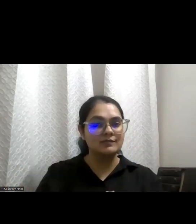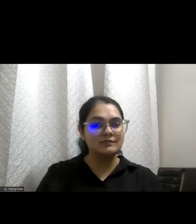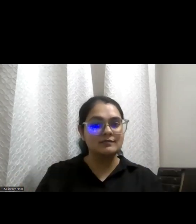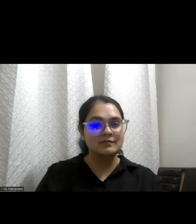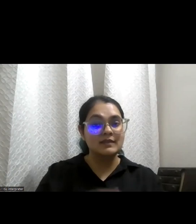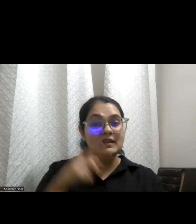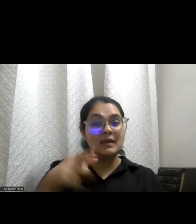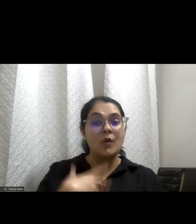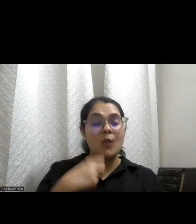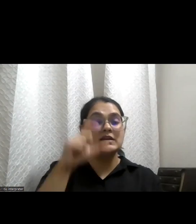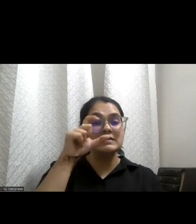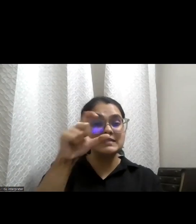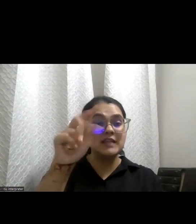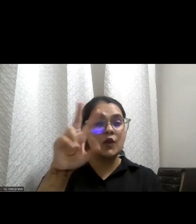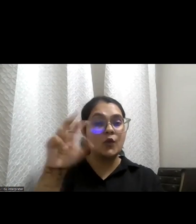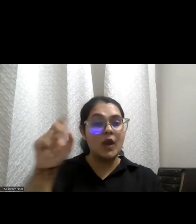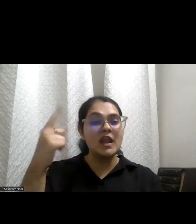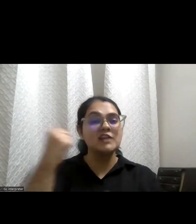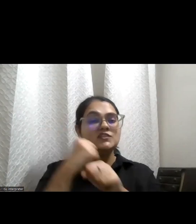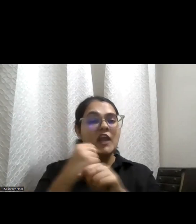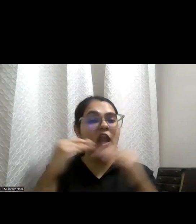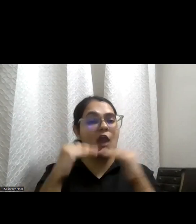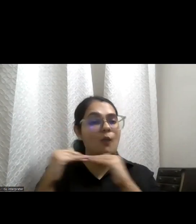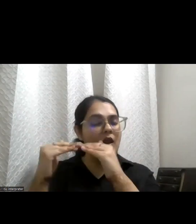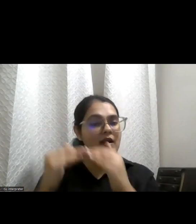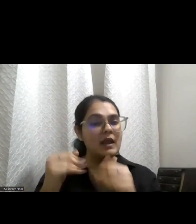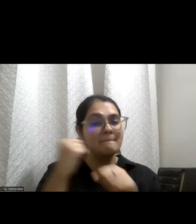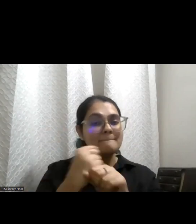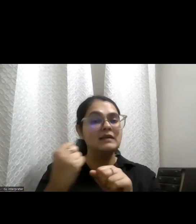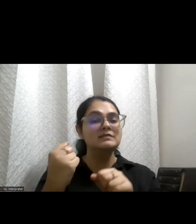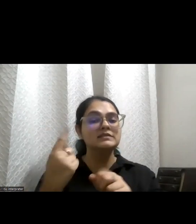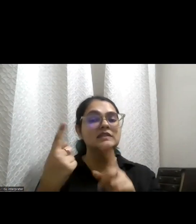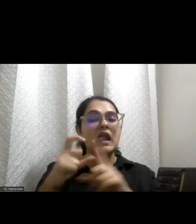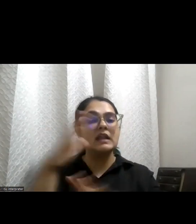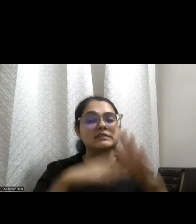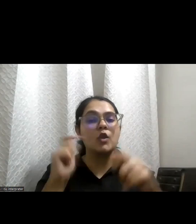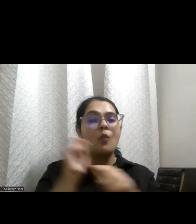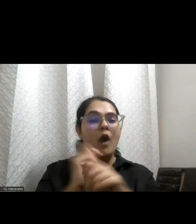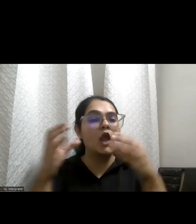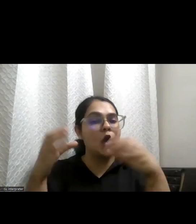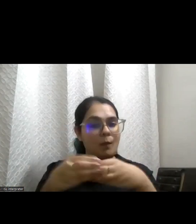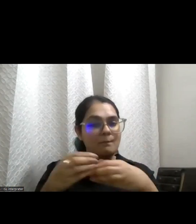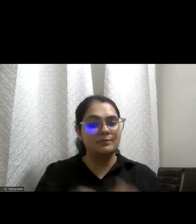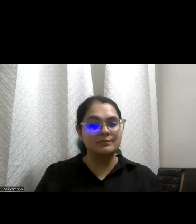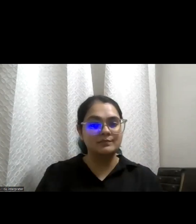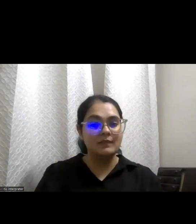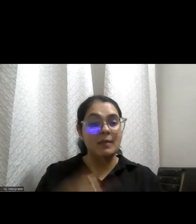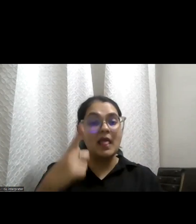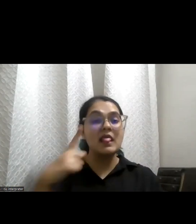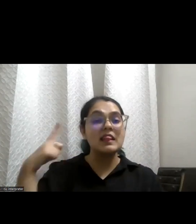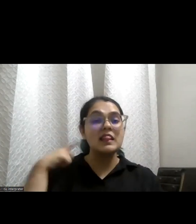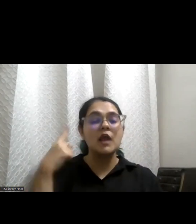particularly to the C20 Gender Equality and Disability Working Group, led by Dr. Bhavani